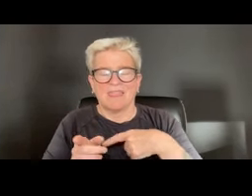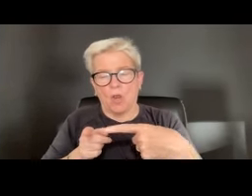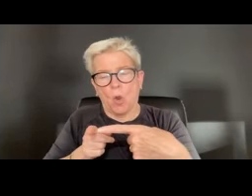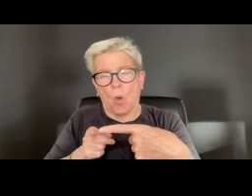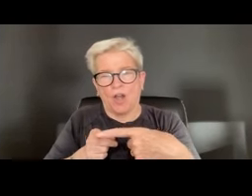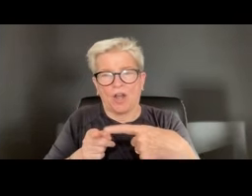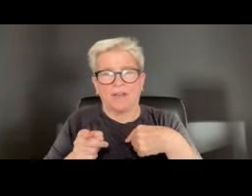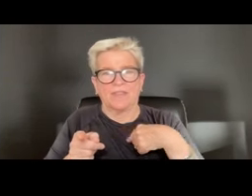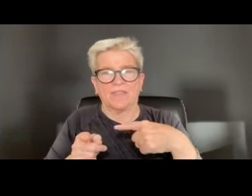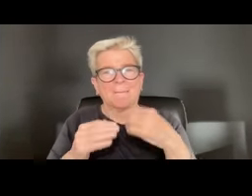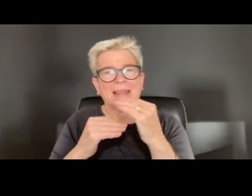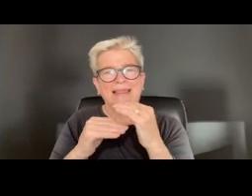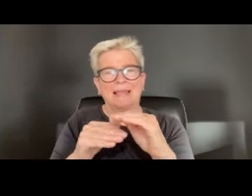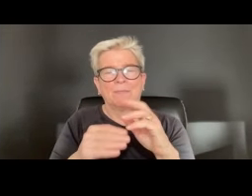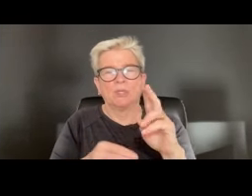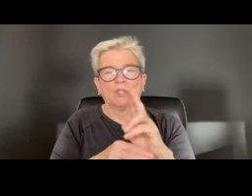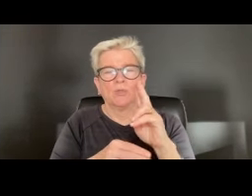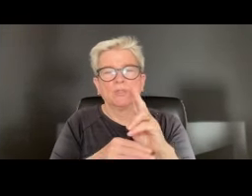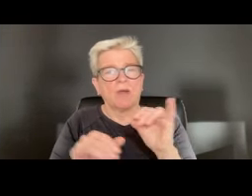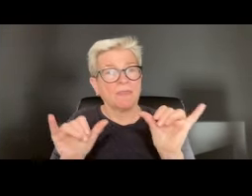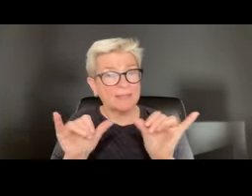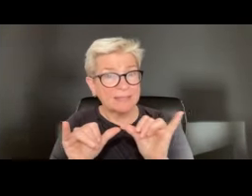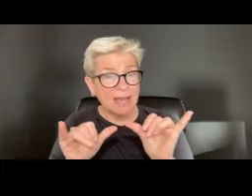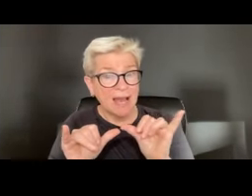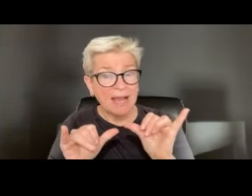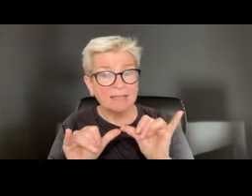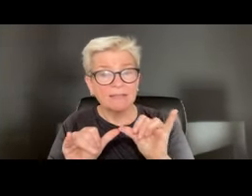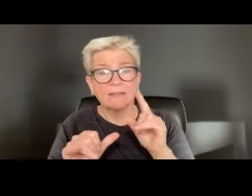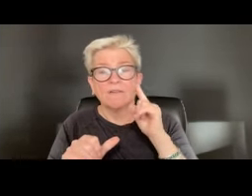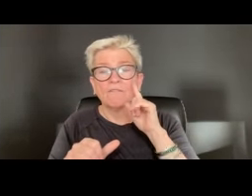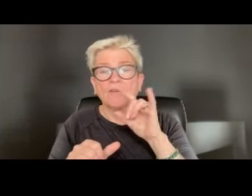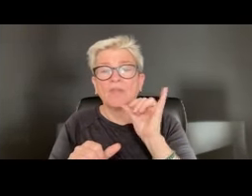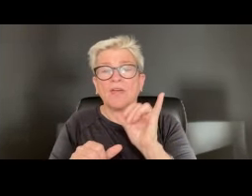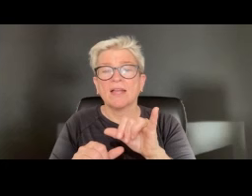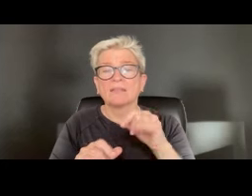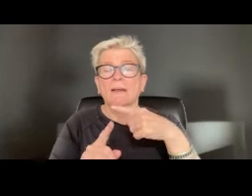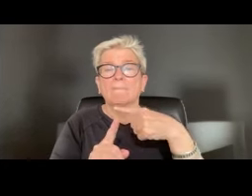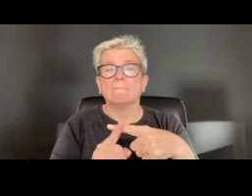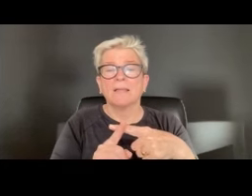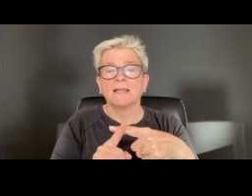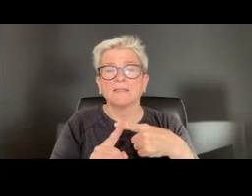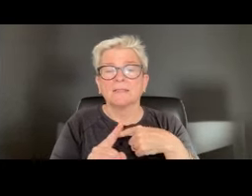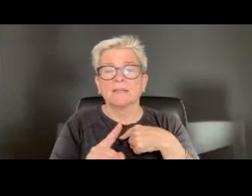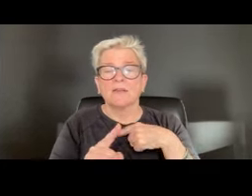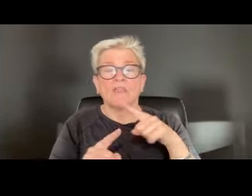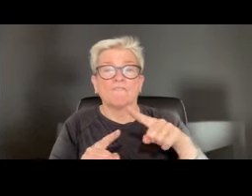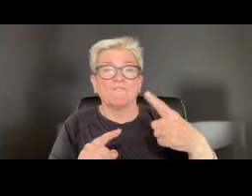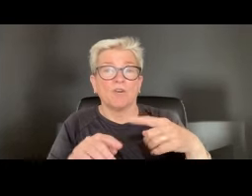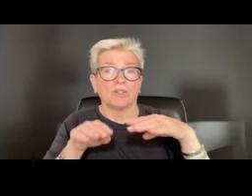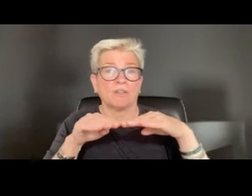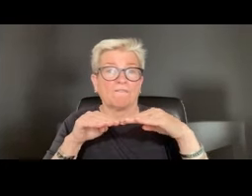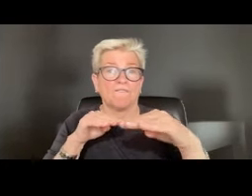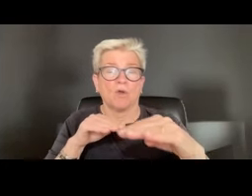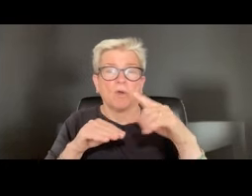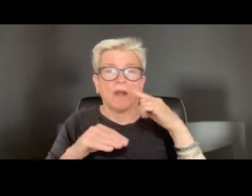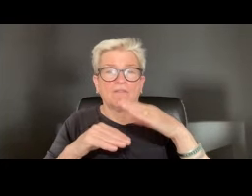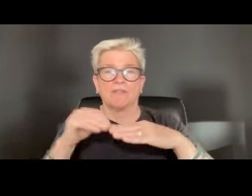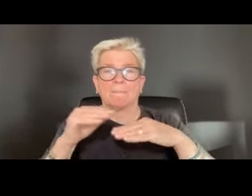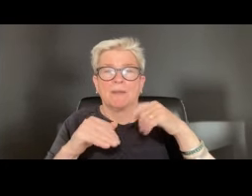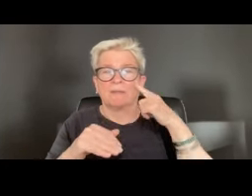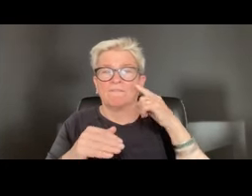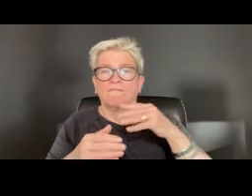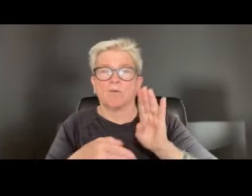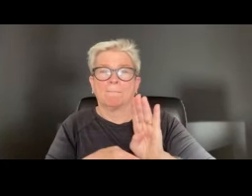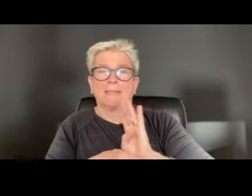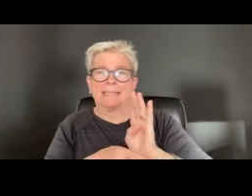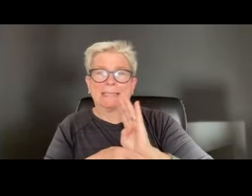There would be a limit on the size of those uses. They would also be confined to the first floor of a building. And we